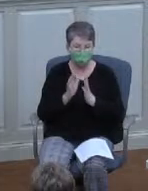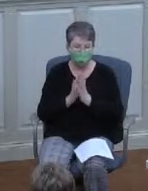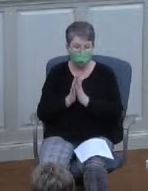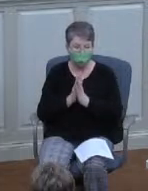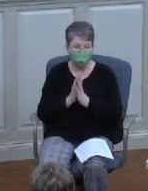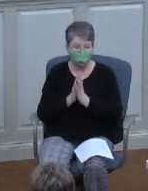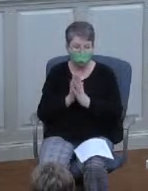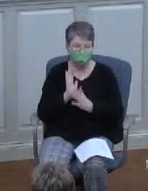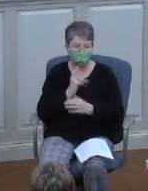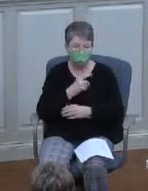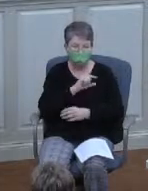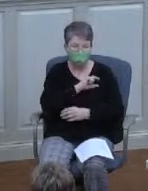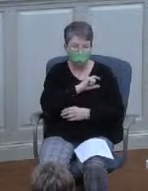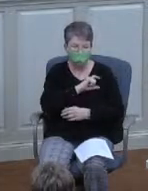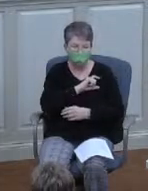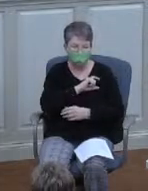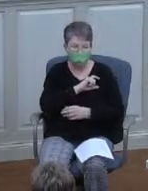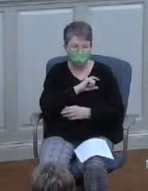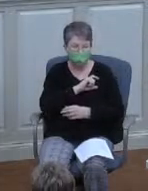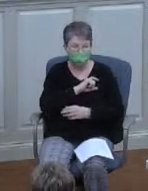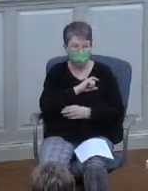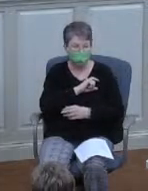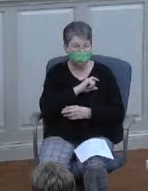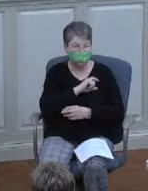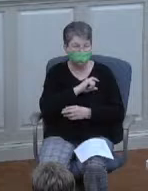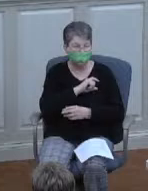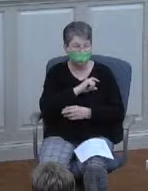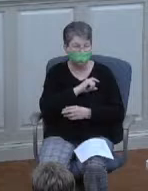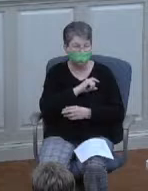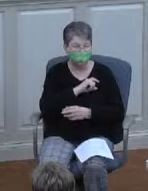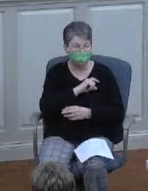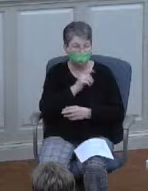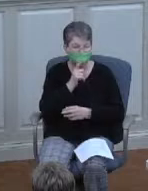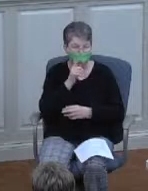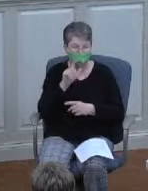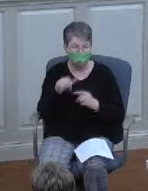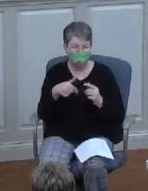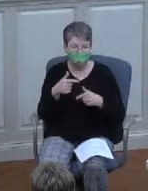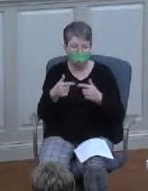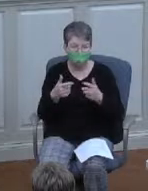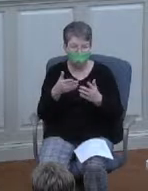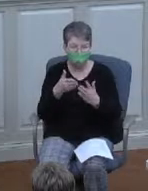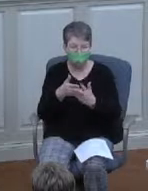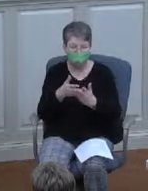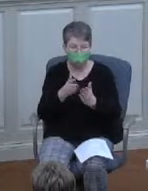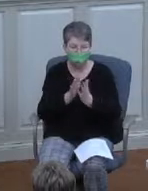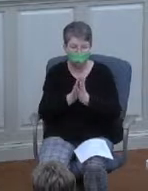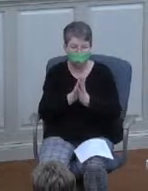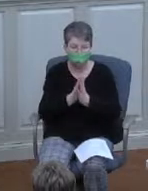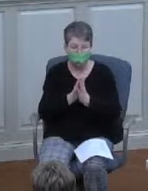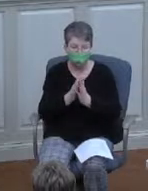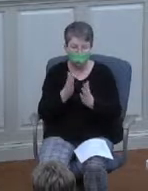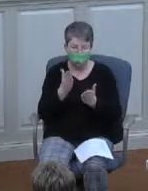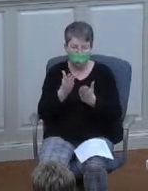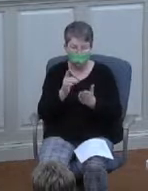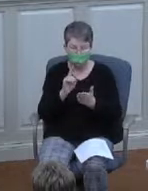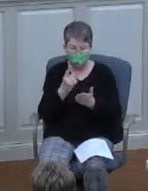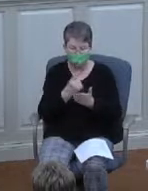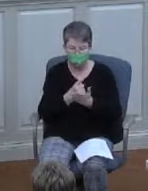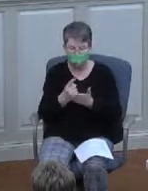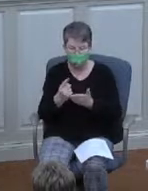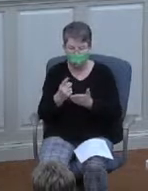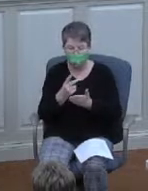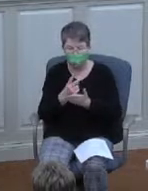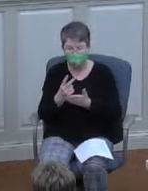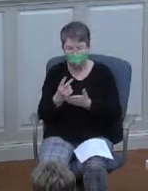our police officers are going to be going against the traffic. It might be the first week or so we do this that you might